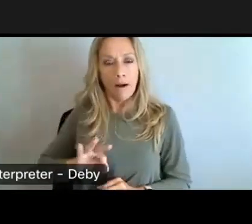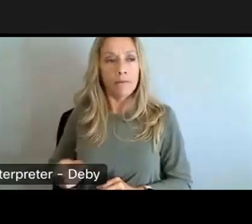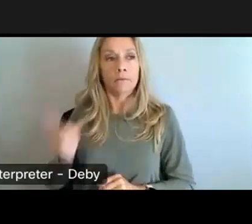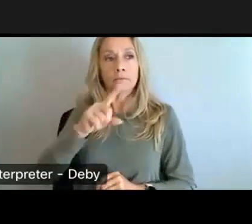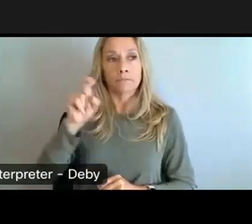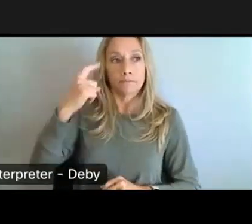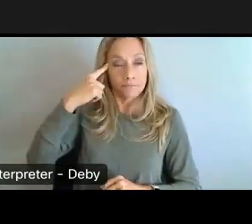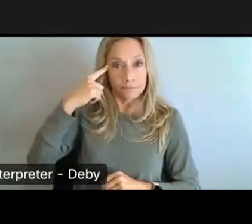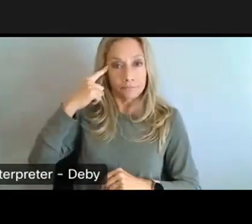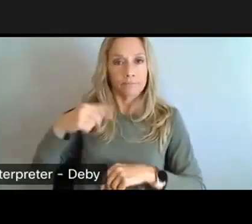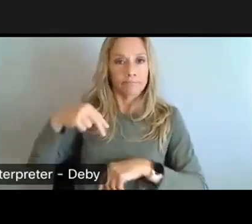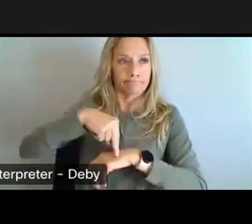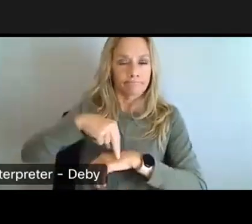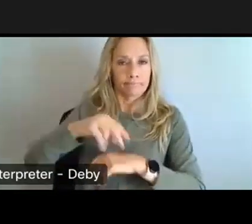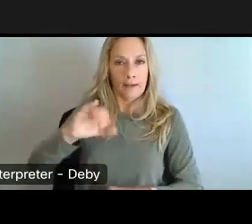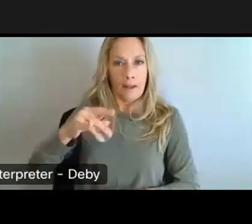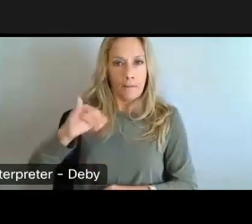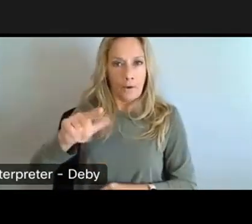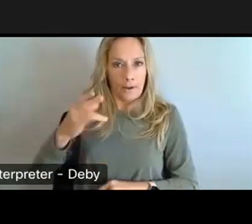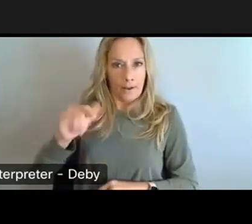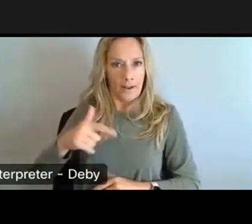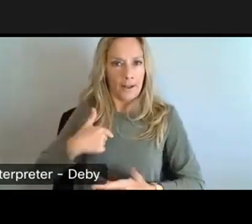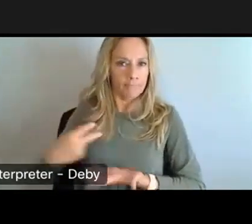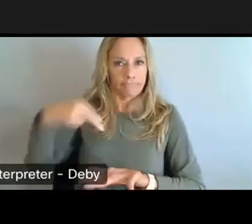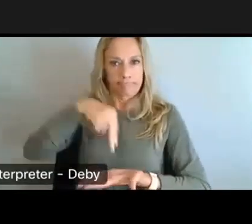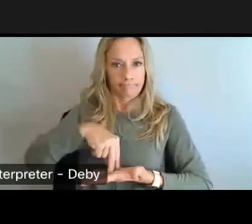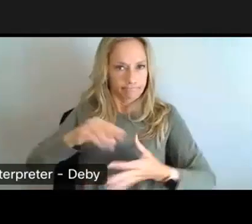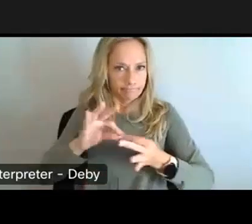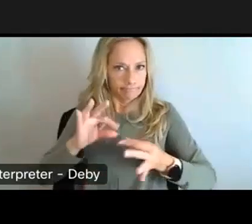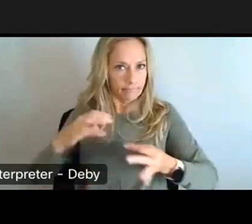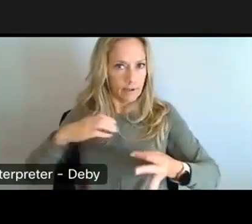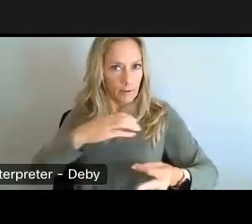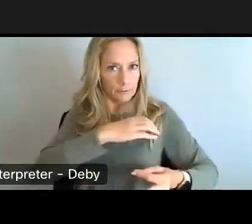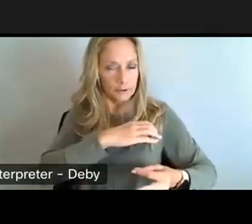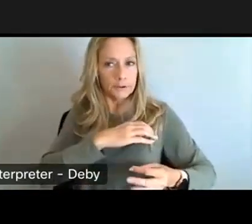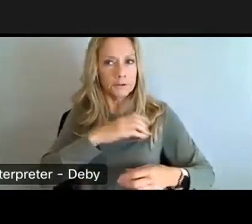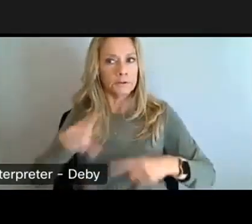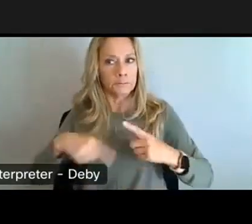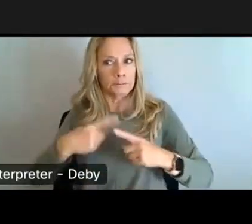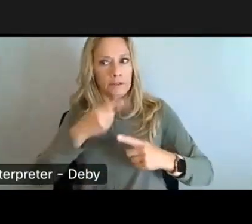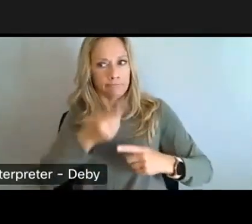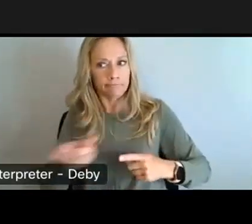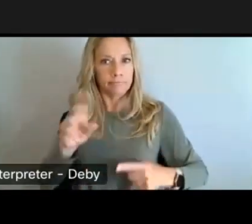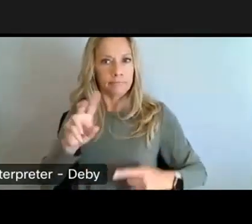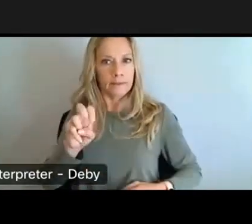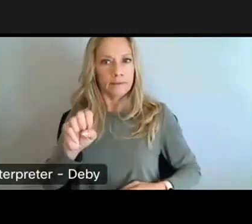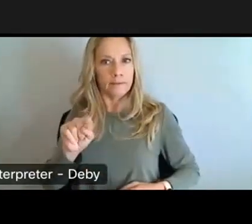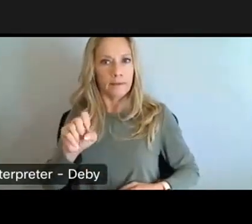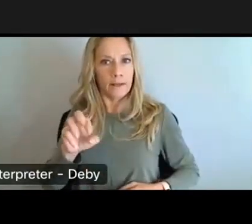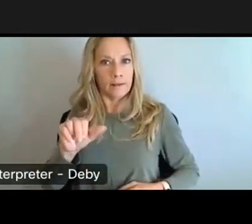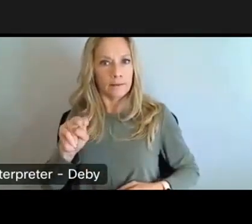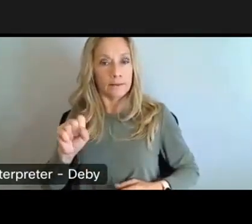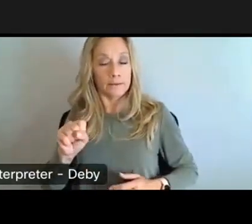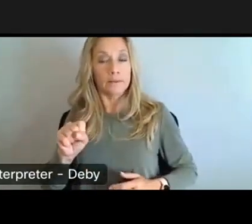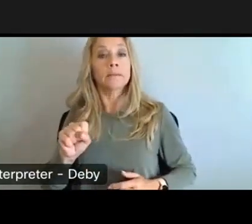chance to talk to Congress on benefits facing veterans. And the big one at the time, because of my mother being my